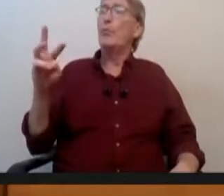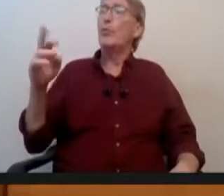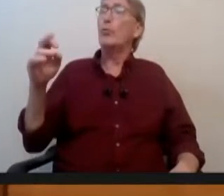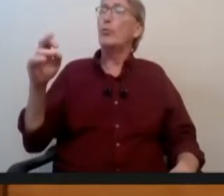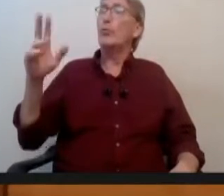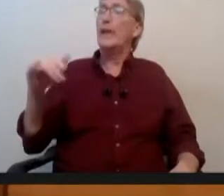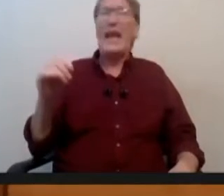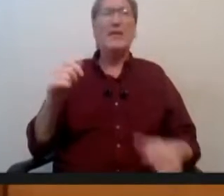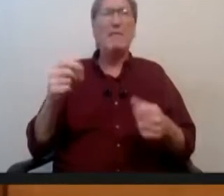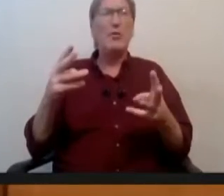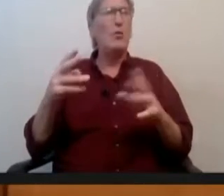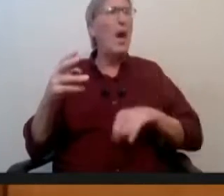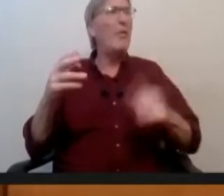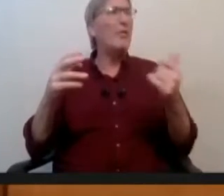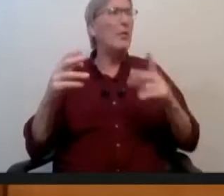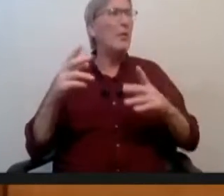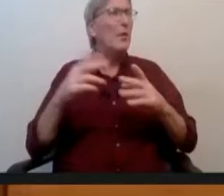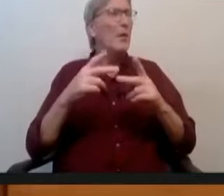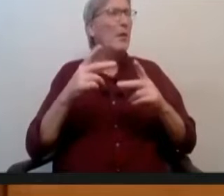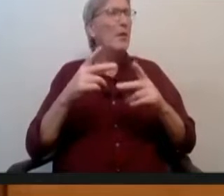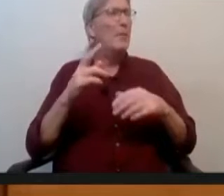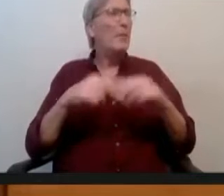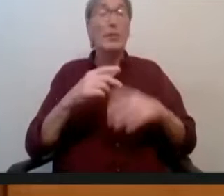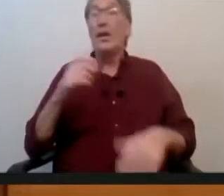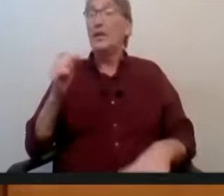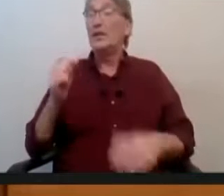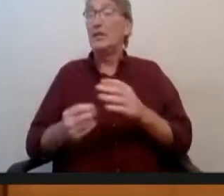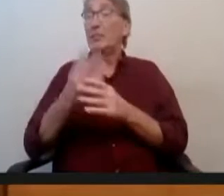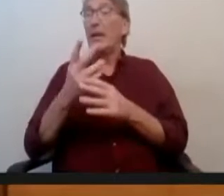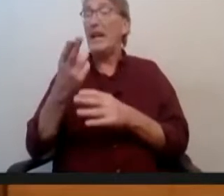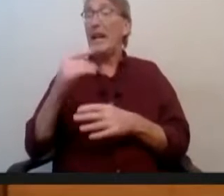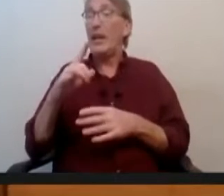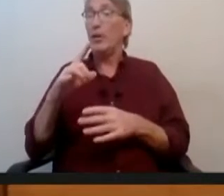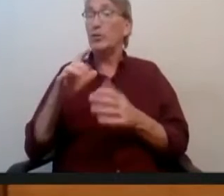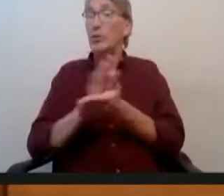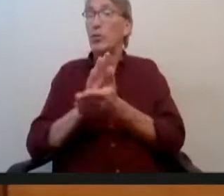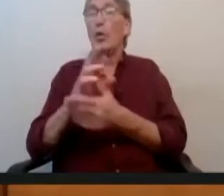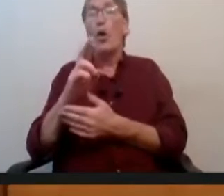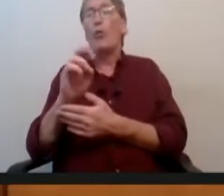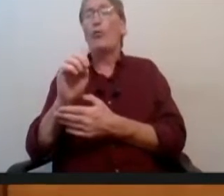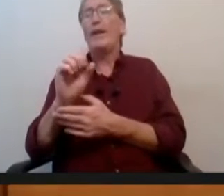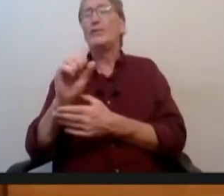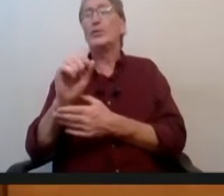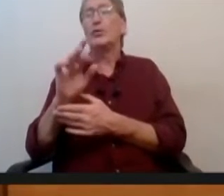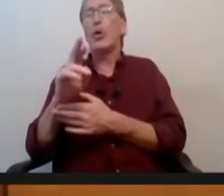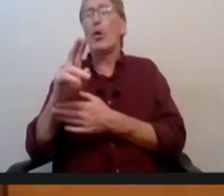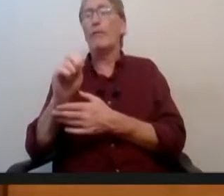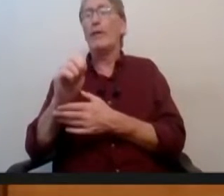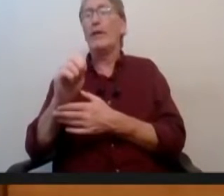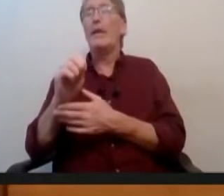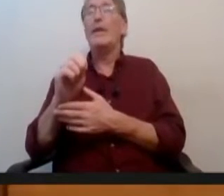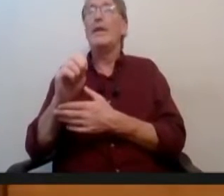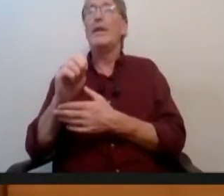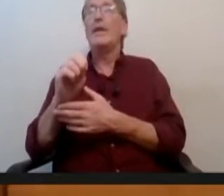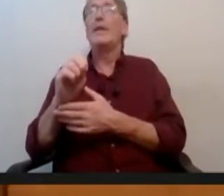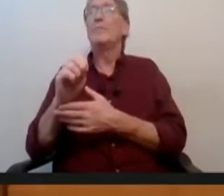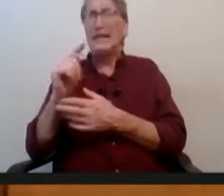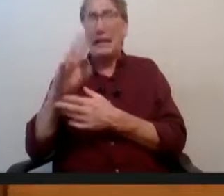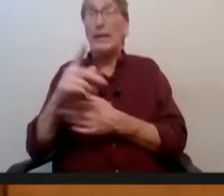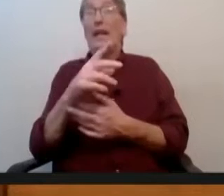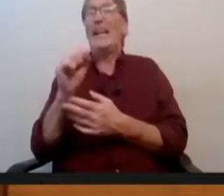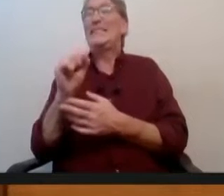present. The Spring Hill School in Reserve Township, the St. Anthony of Padua Shrine, which is just north of Troy